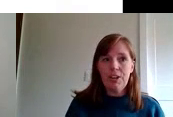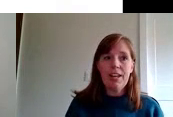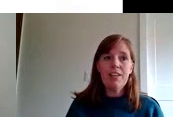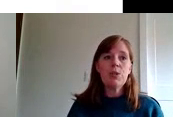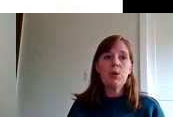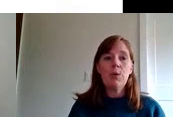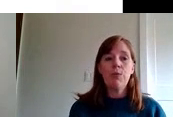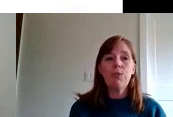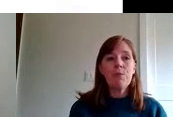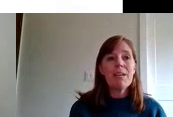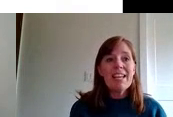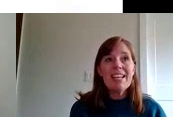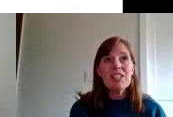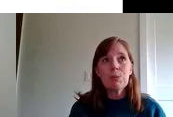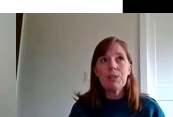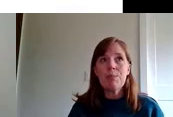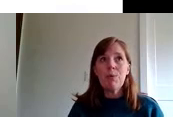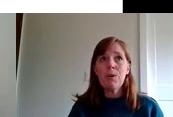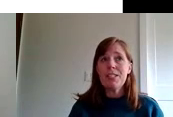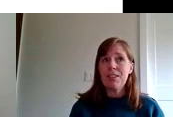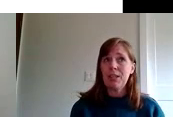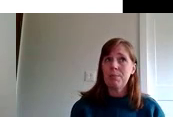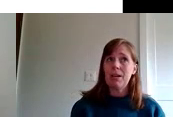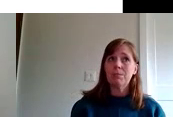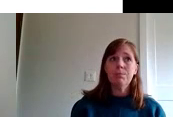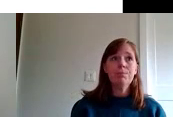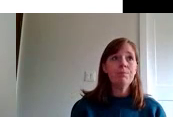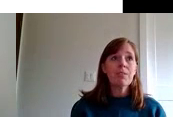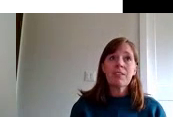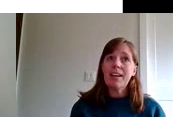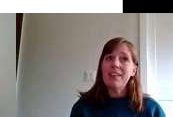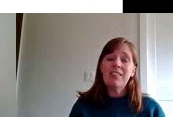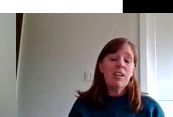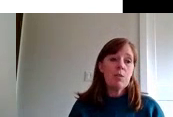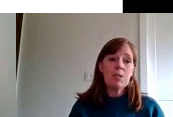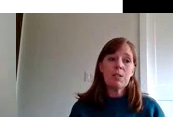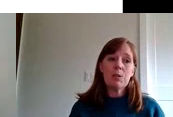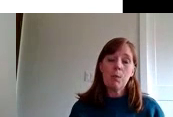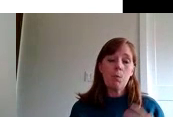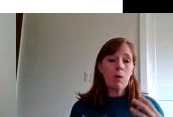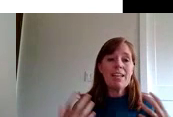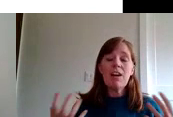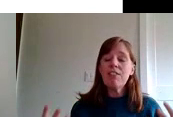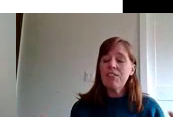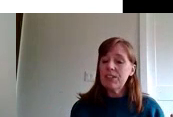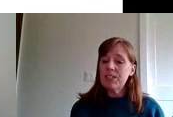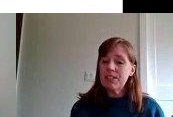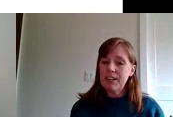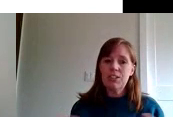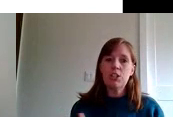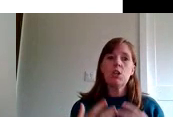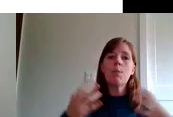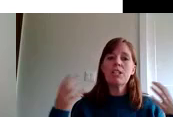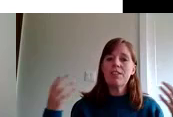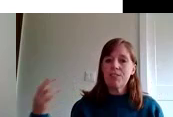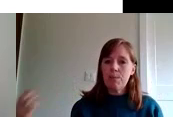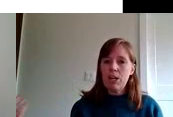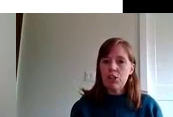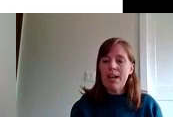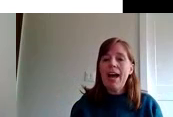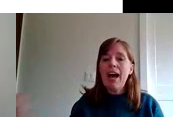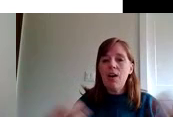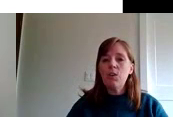to learn. And so for me, it's really important to think about that this, right now it feels like there's so